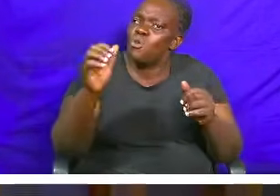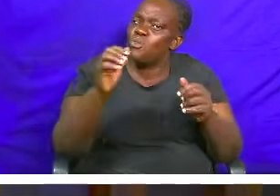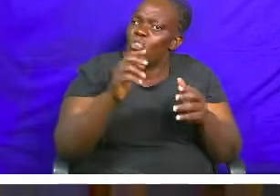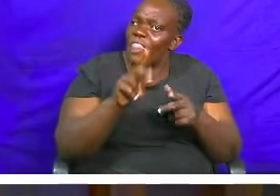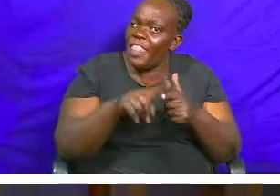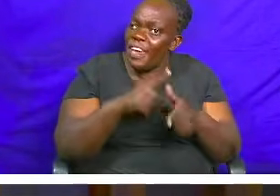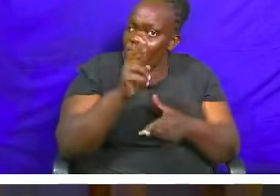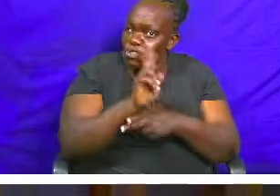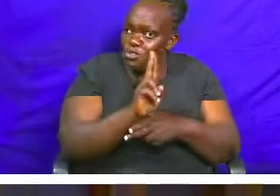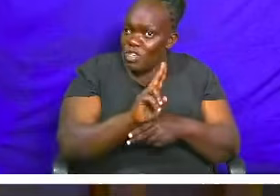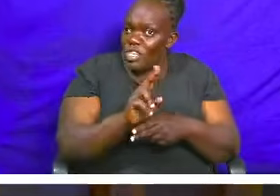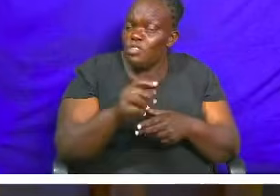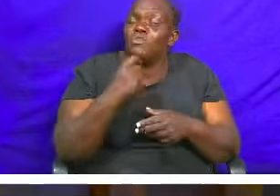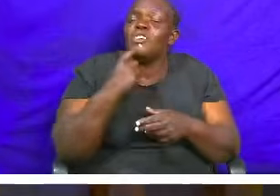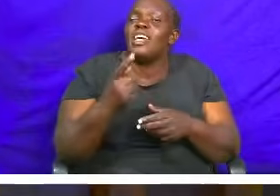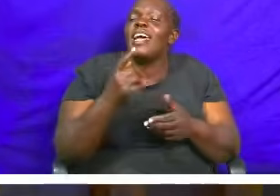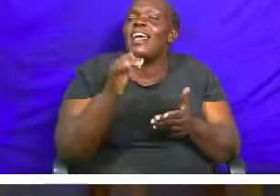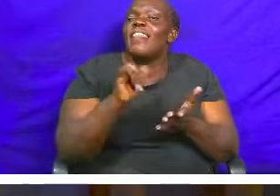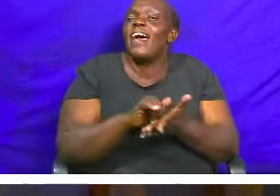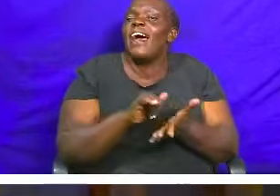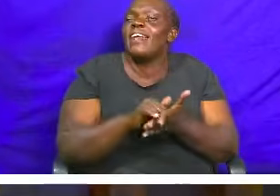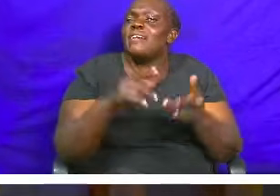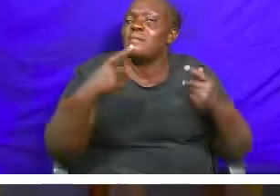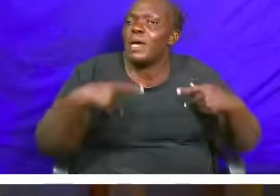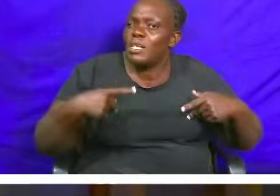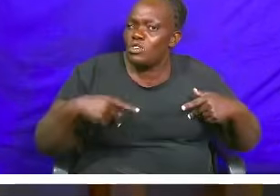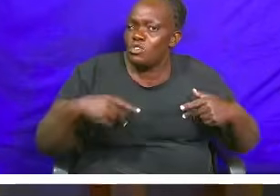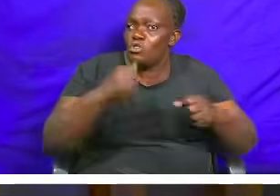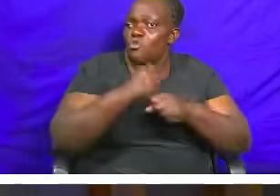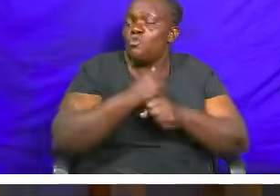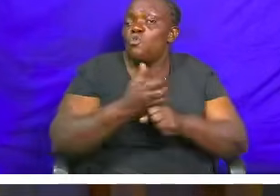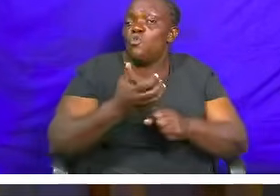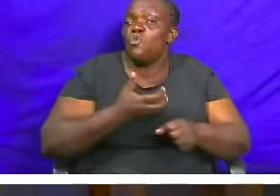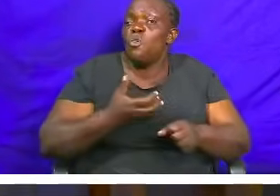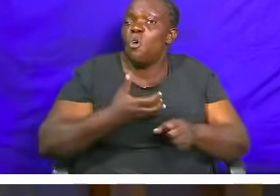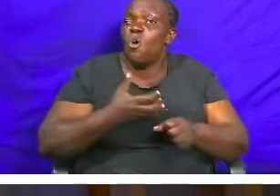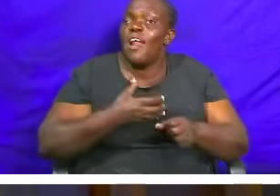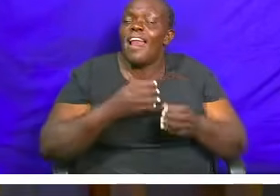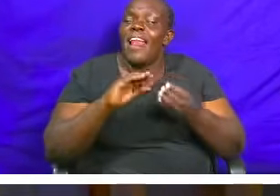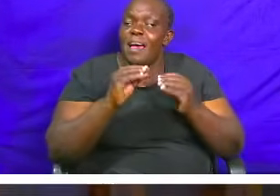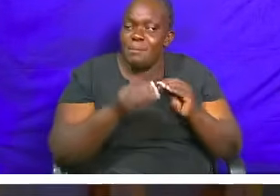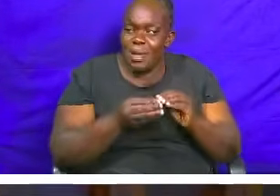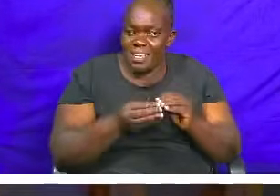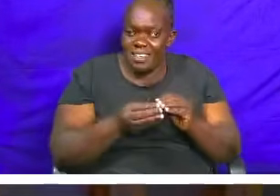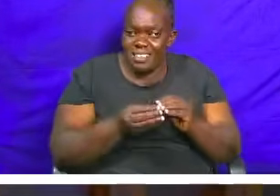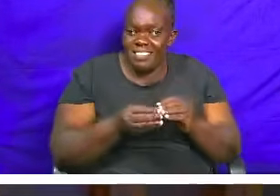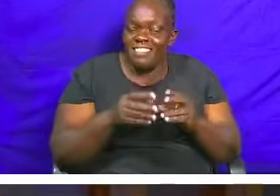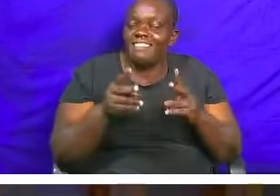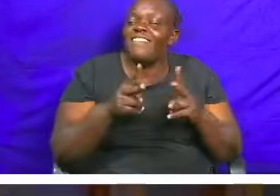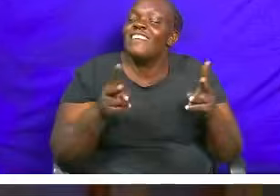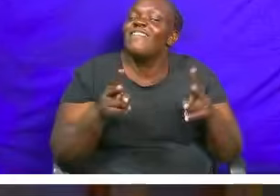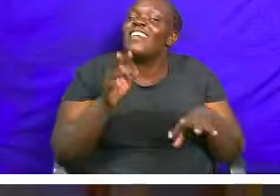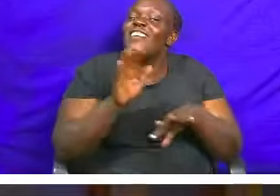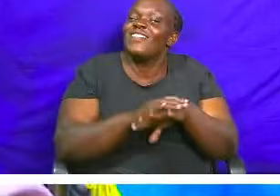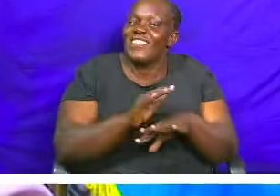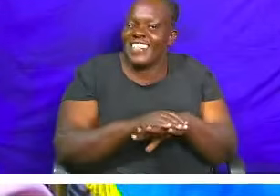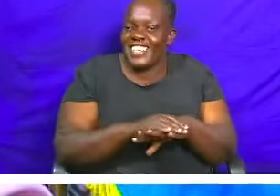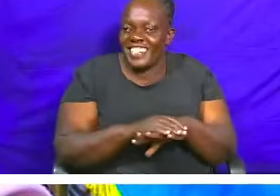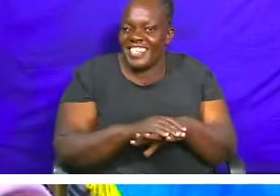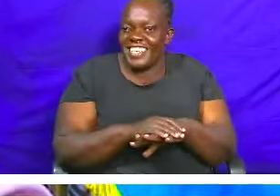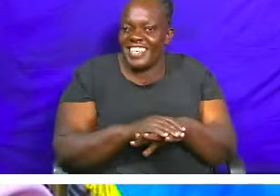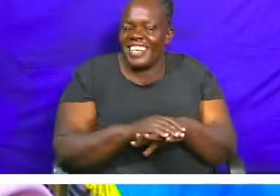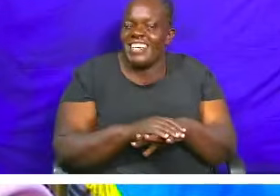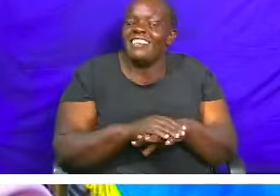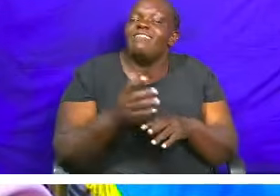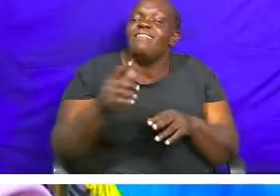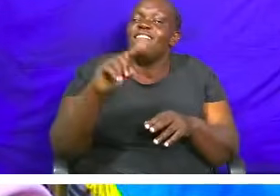to pretend that I was one rally driver. I used to do my own race with him. Oh my goodness. So very interesting. The dreams are valid, eh? Yes. So fast